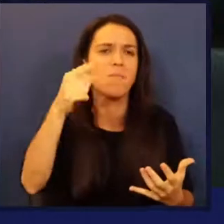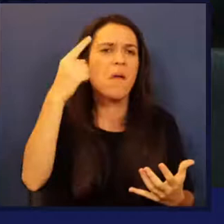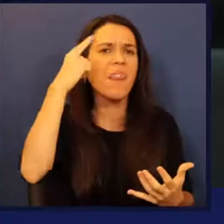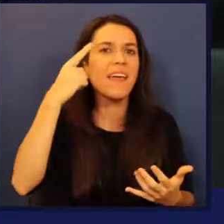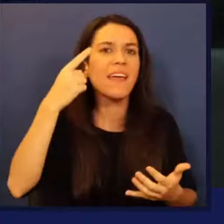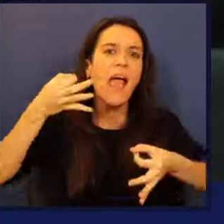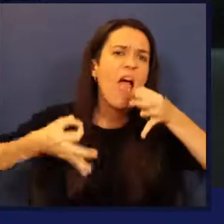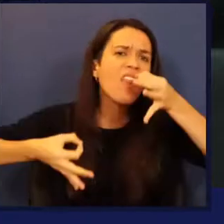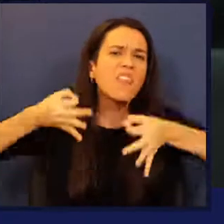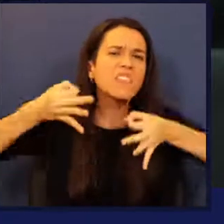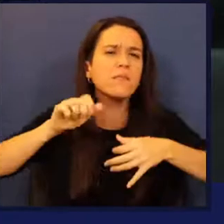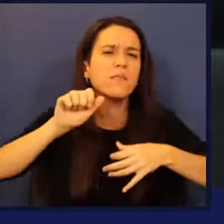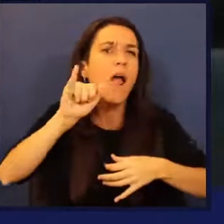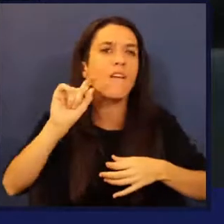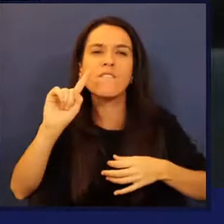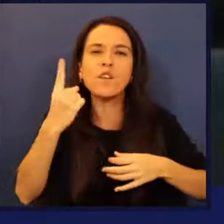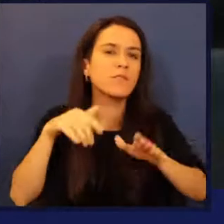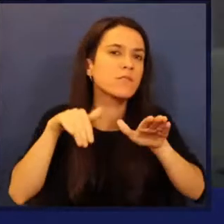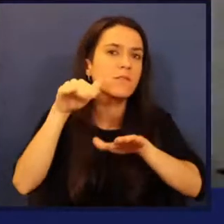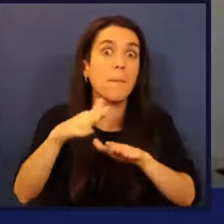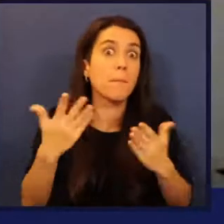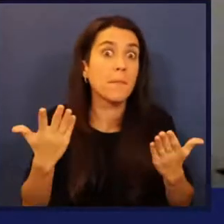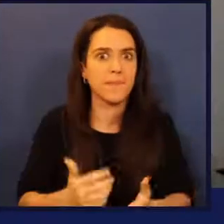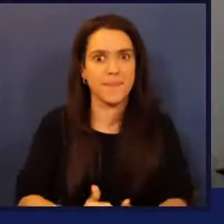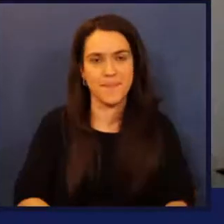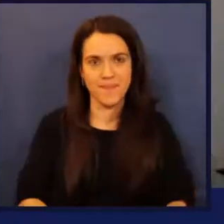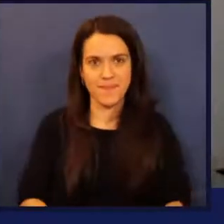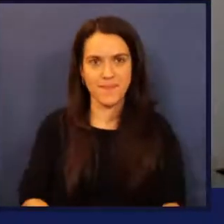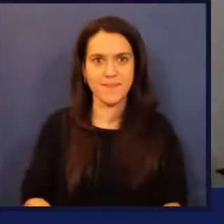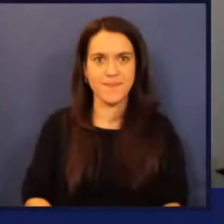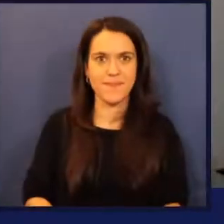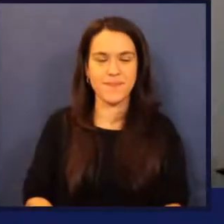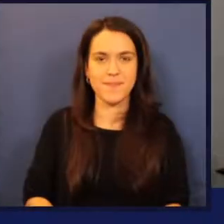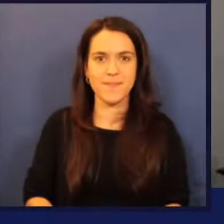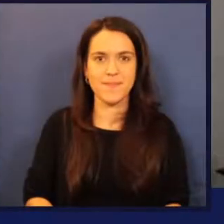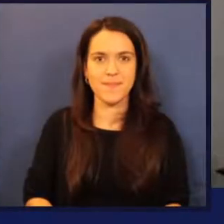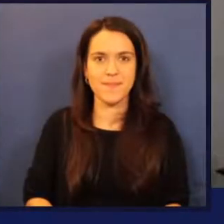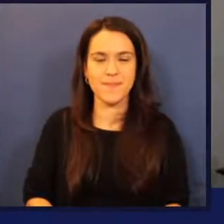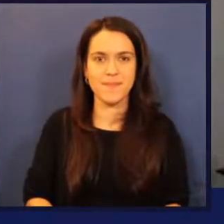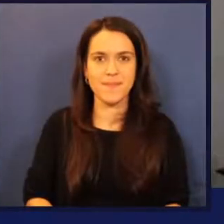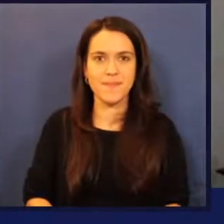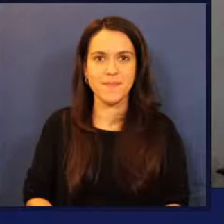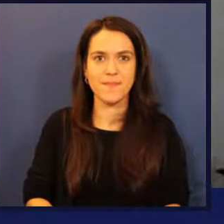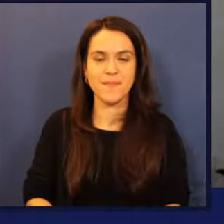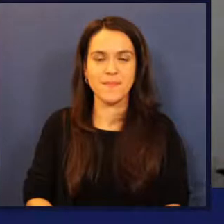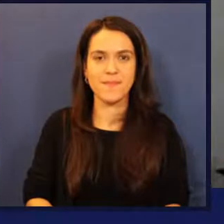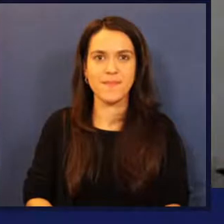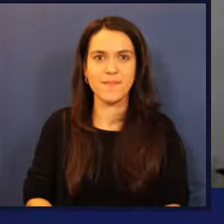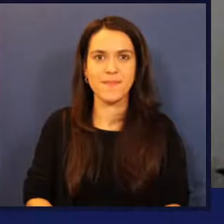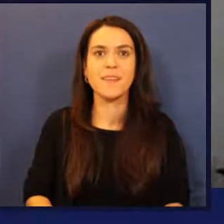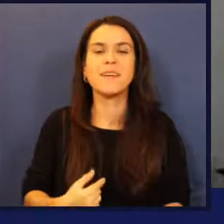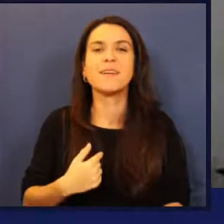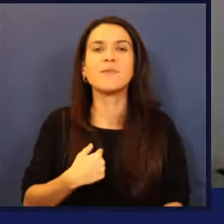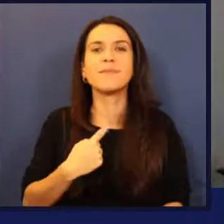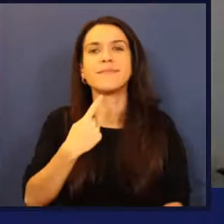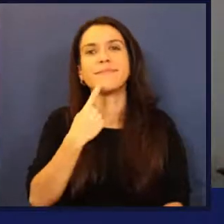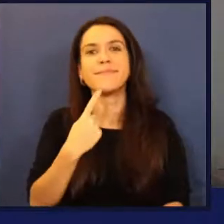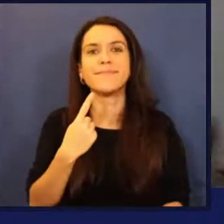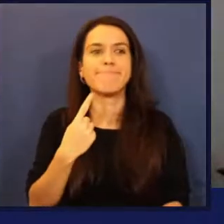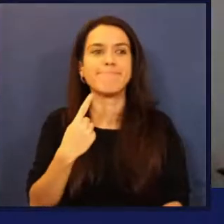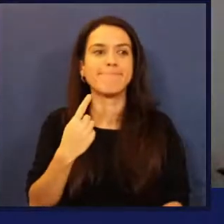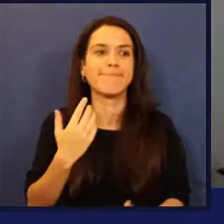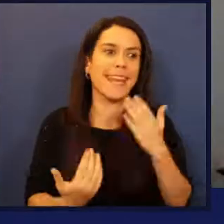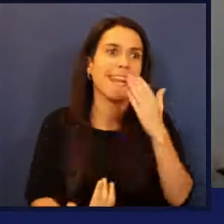AI? Well, if we're talking about beginners, I'm always telling you, I tell CEOs that are